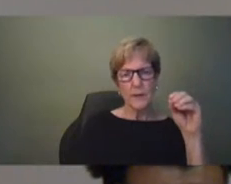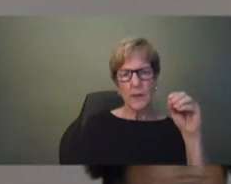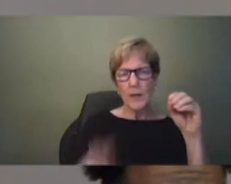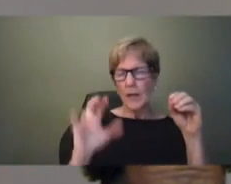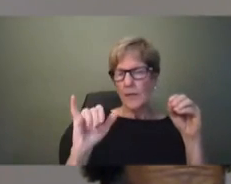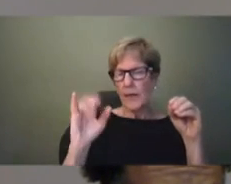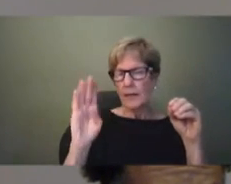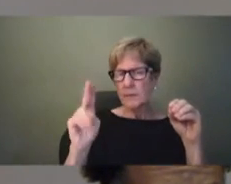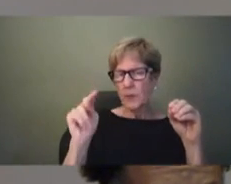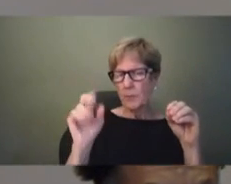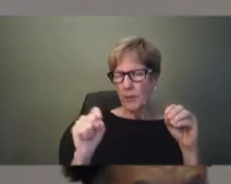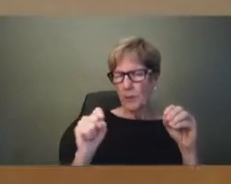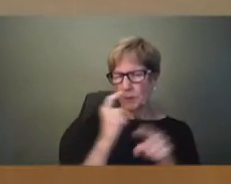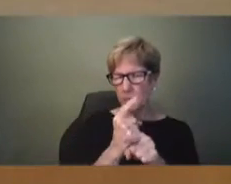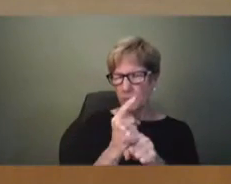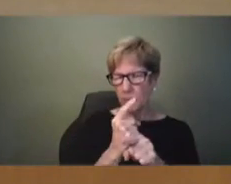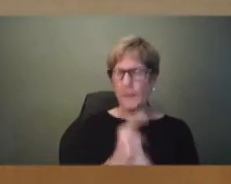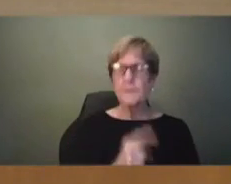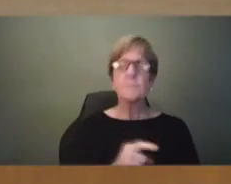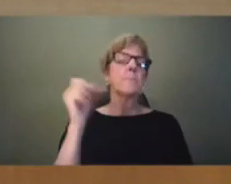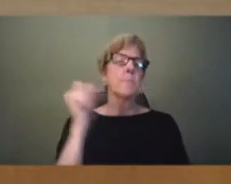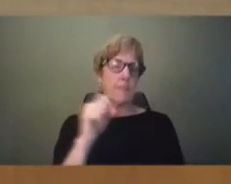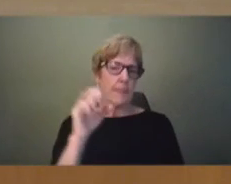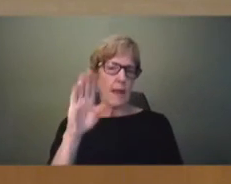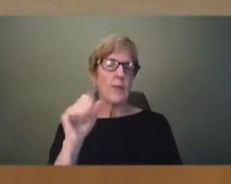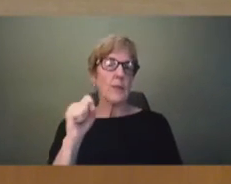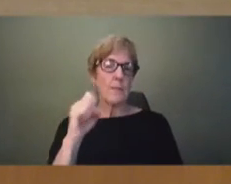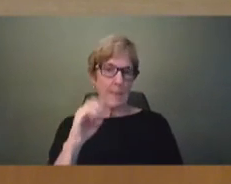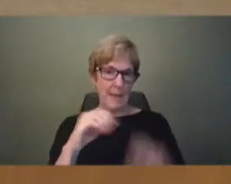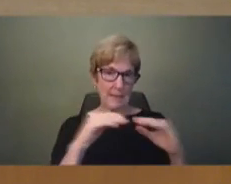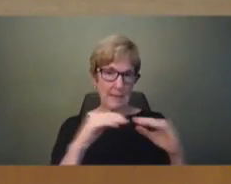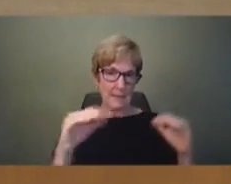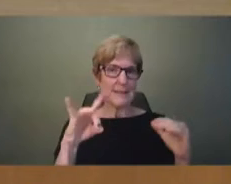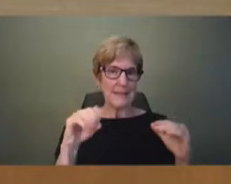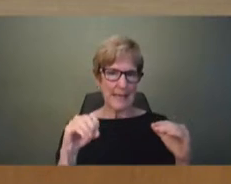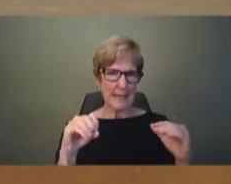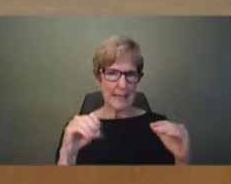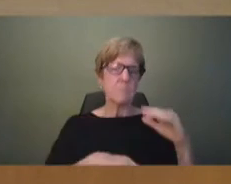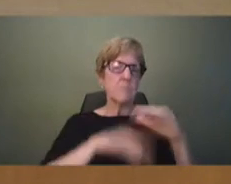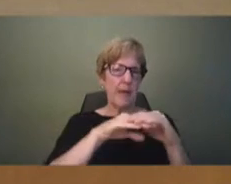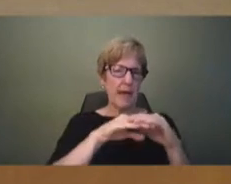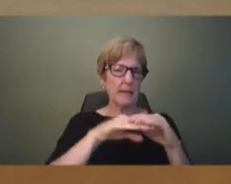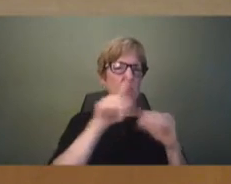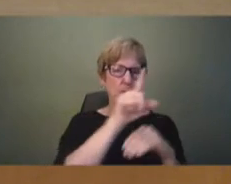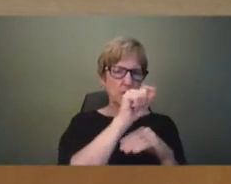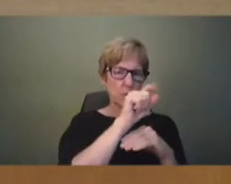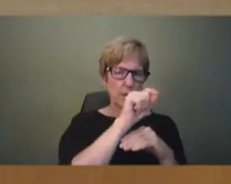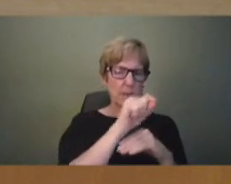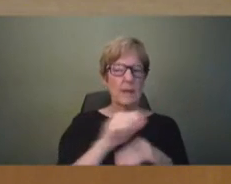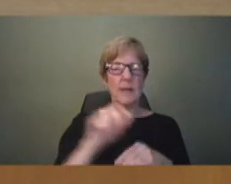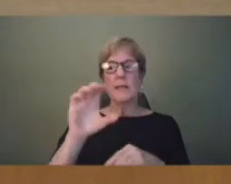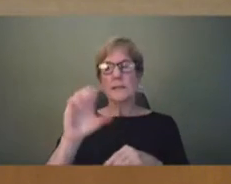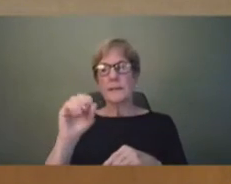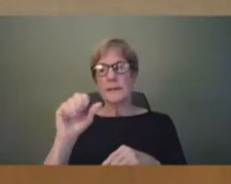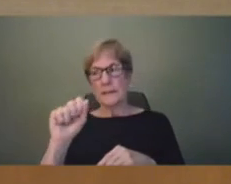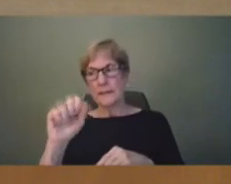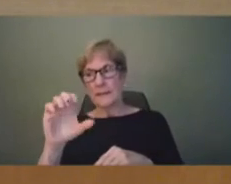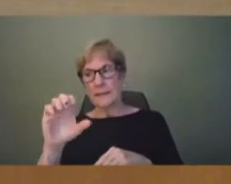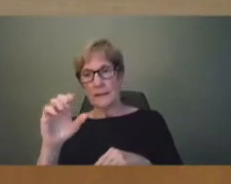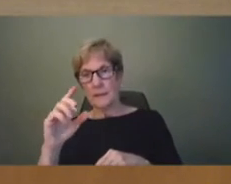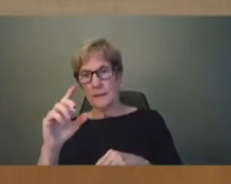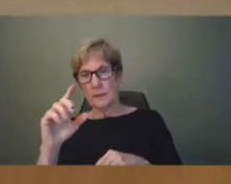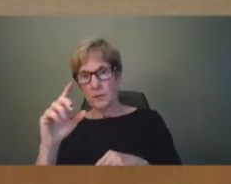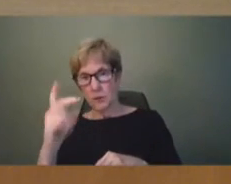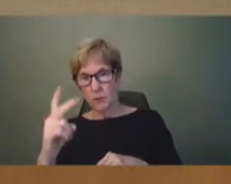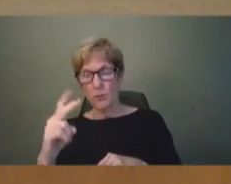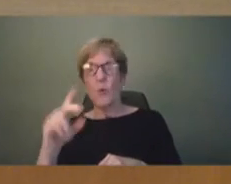correct yeah so the base height in CAC 1 is 80 the max height is 120 the base height of cc2 is 120 and then that